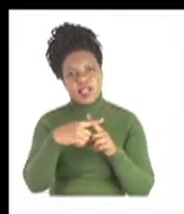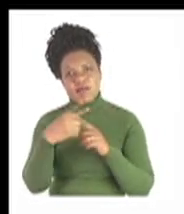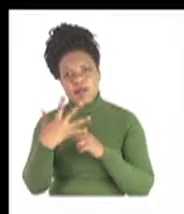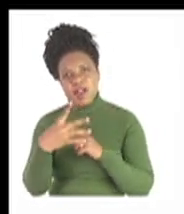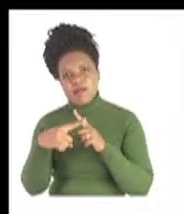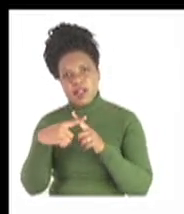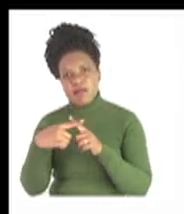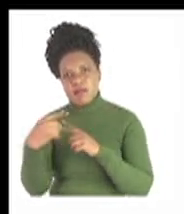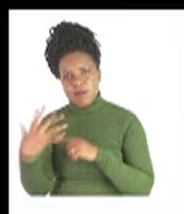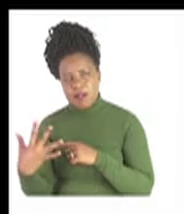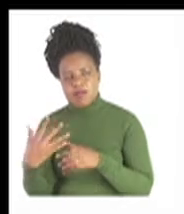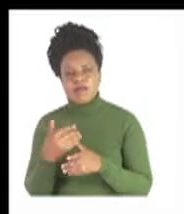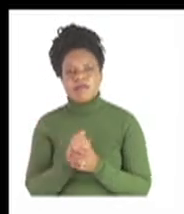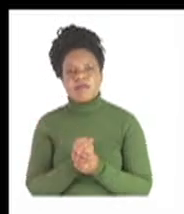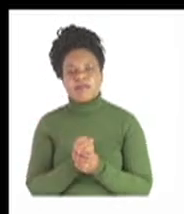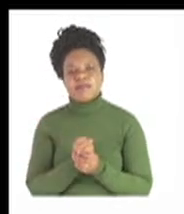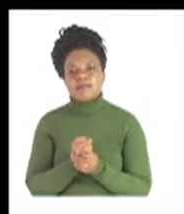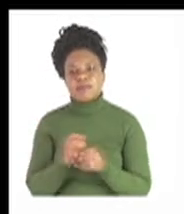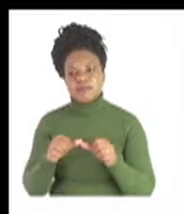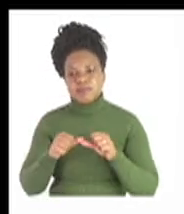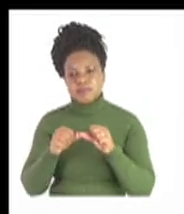Moving to page 17.